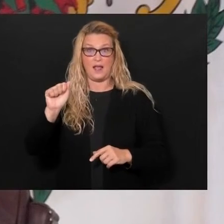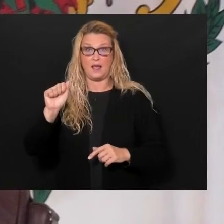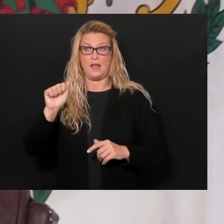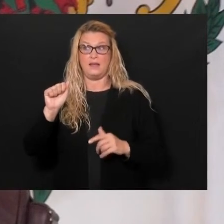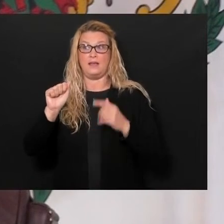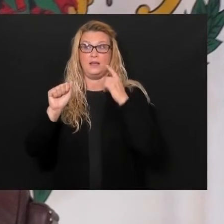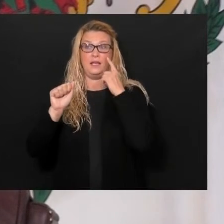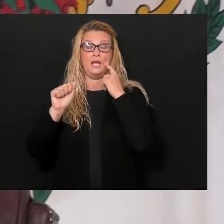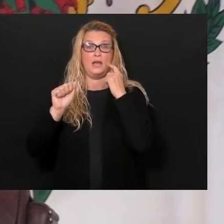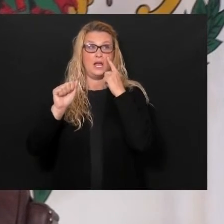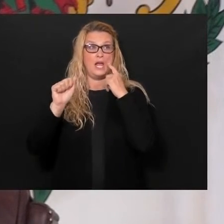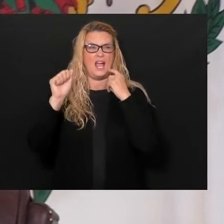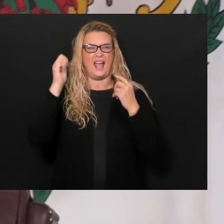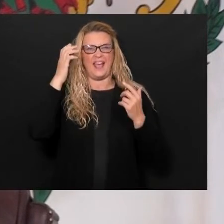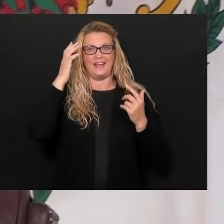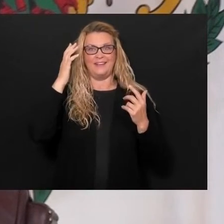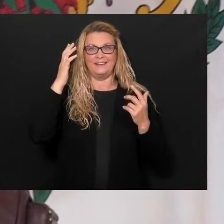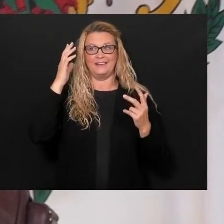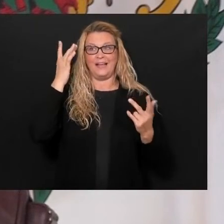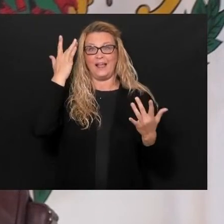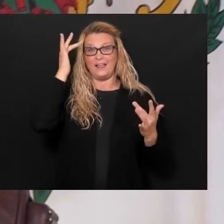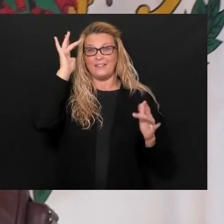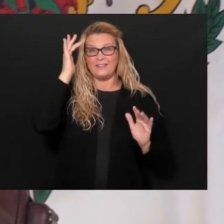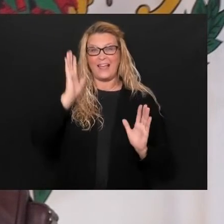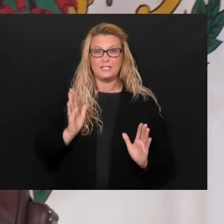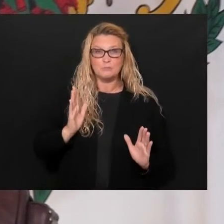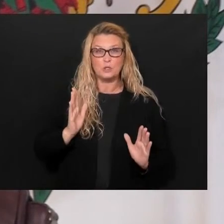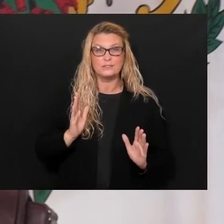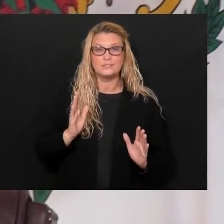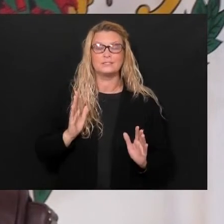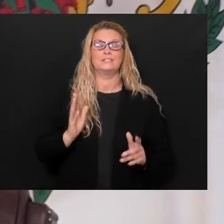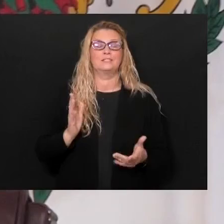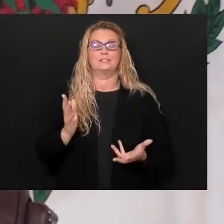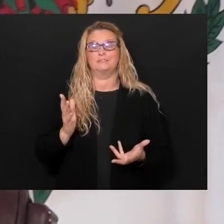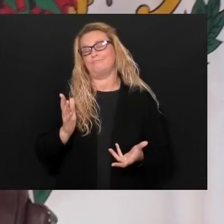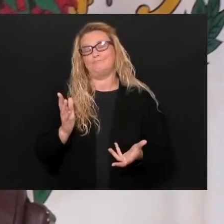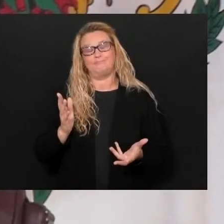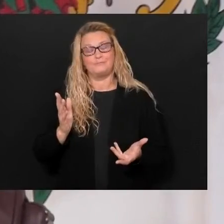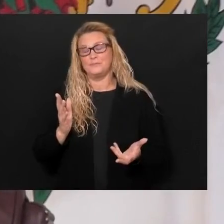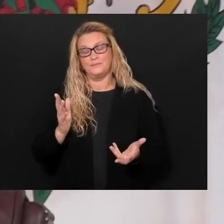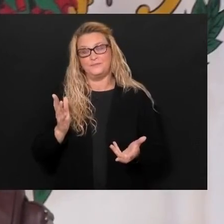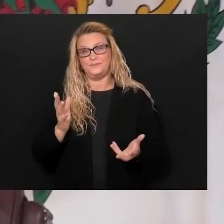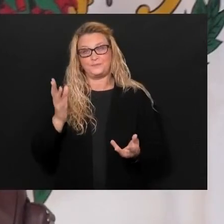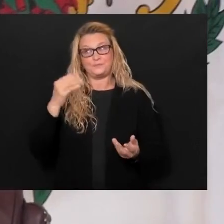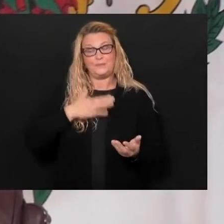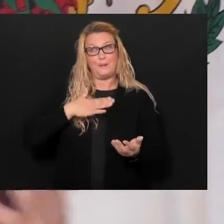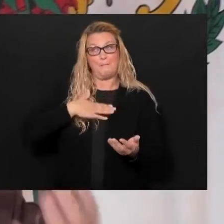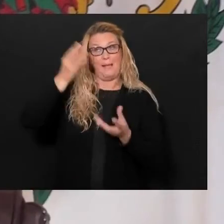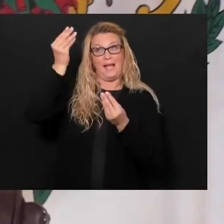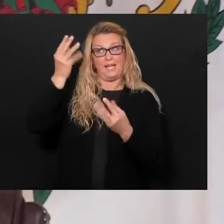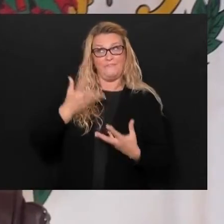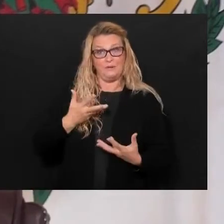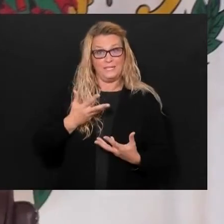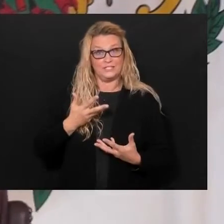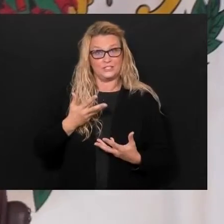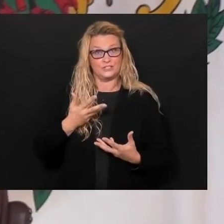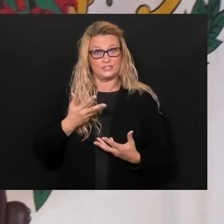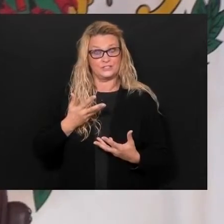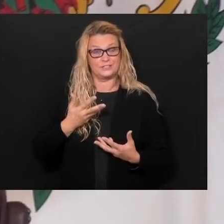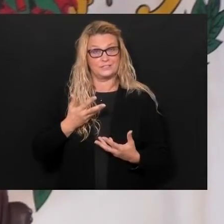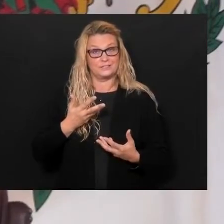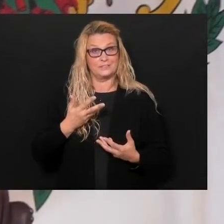that are experts beyond belief. From what I'm told, through all the thousands